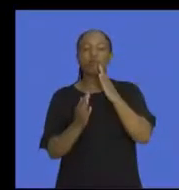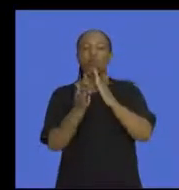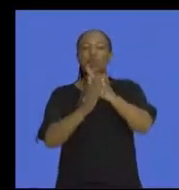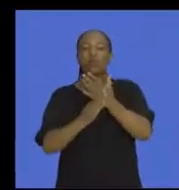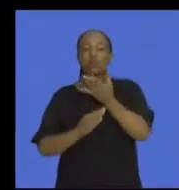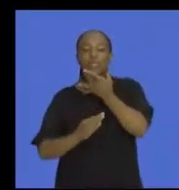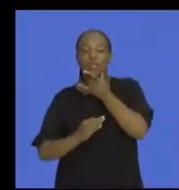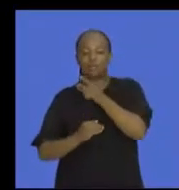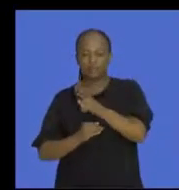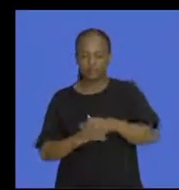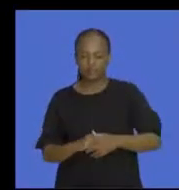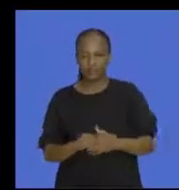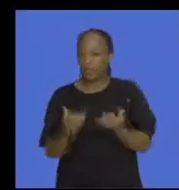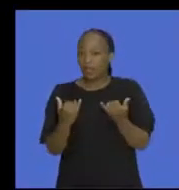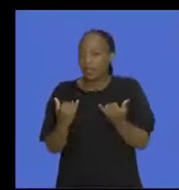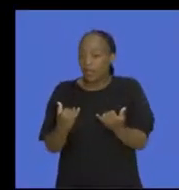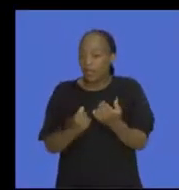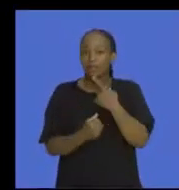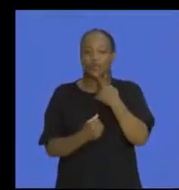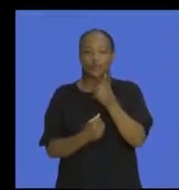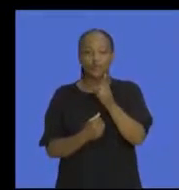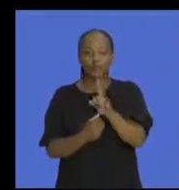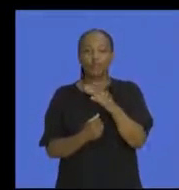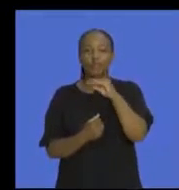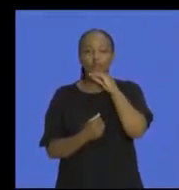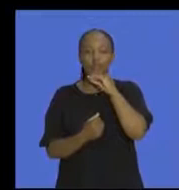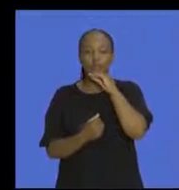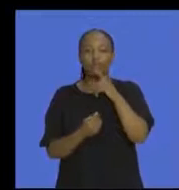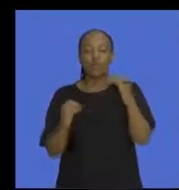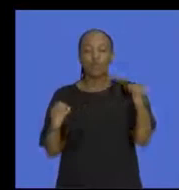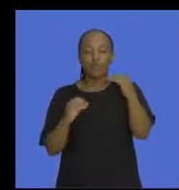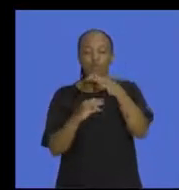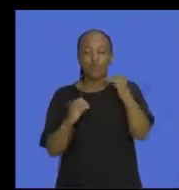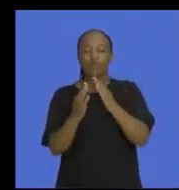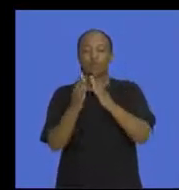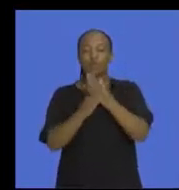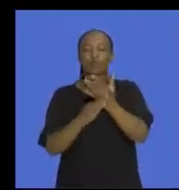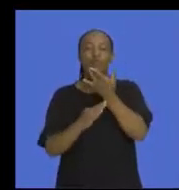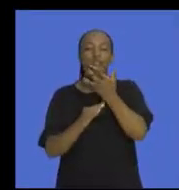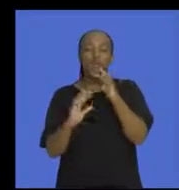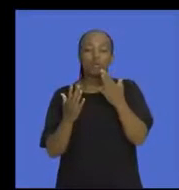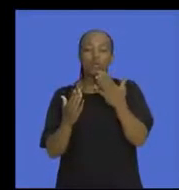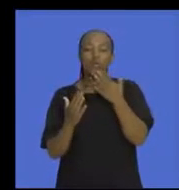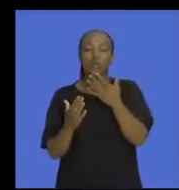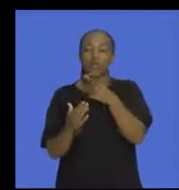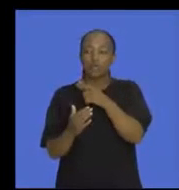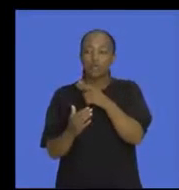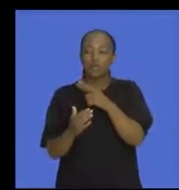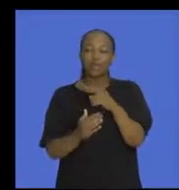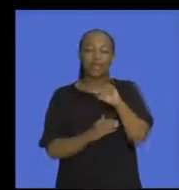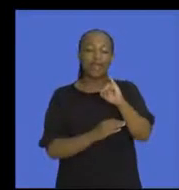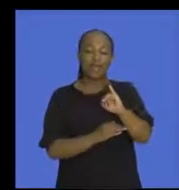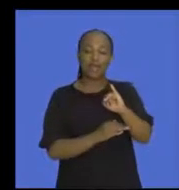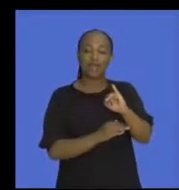goes through the battery. So in short, we are saying that the main current through the battery is the sum of